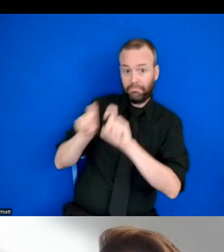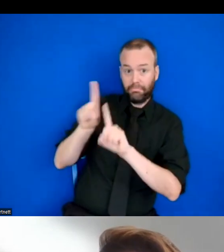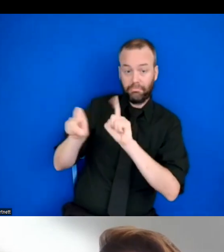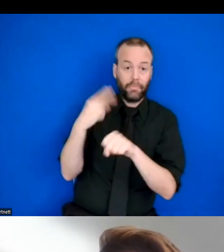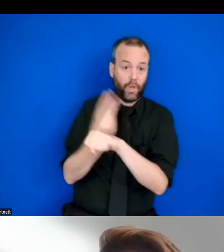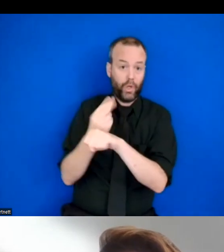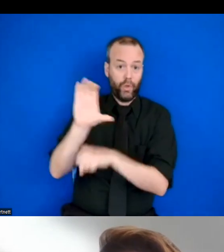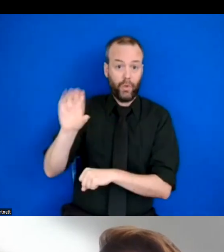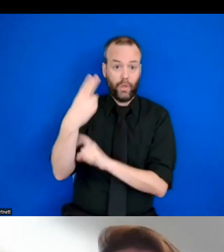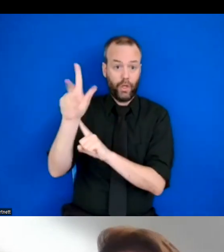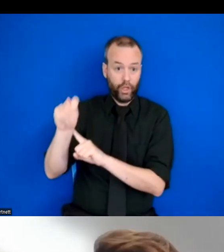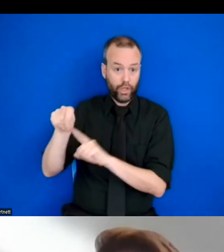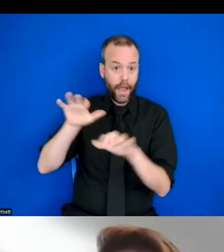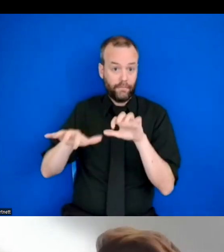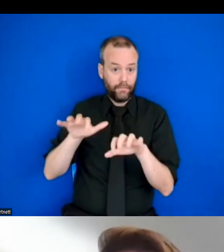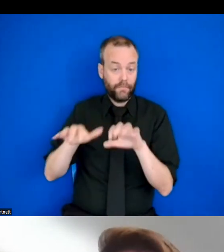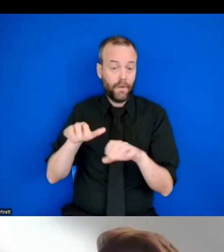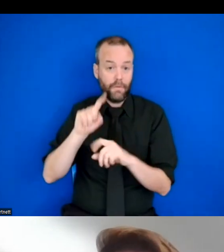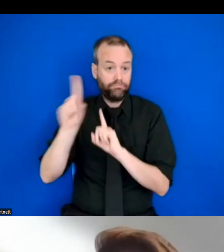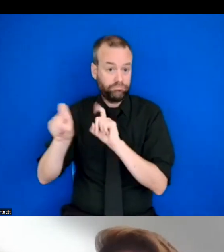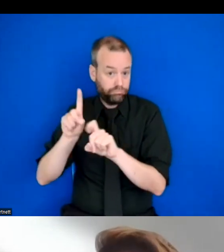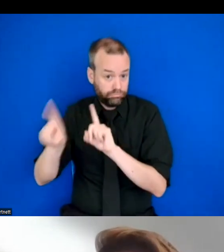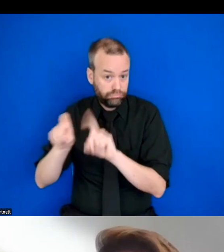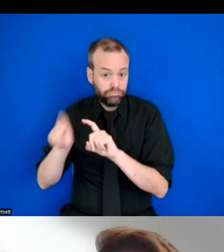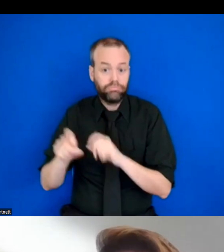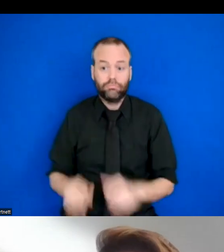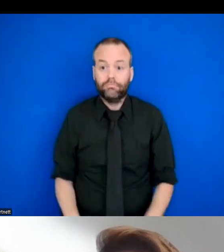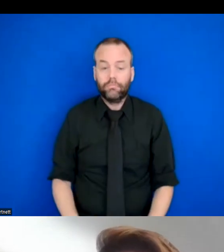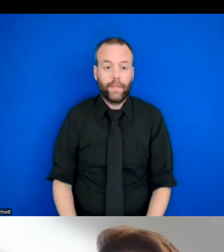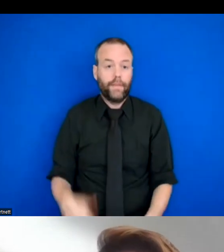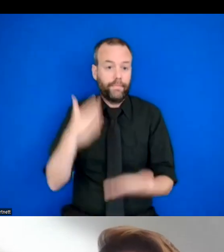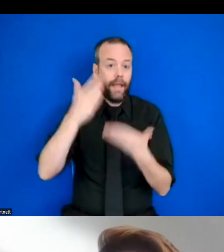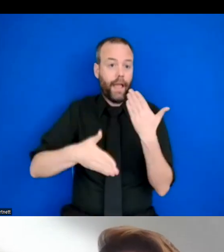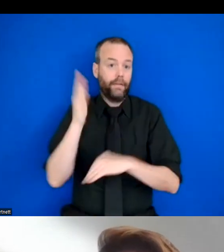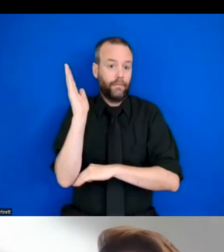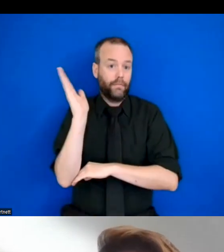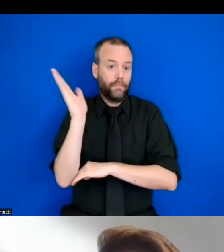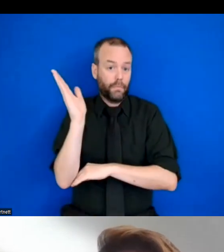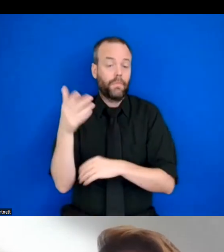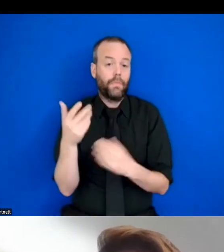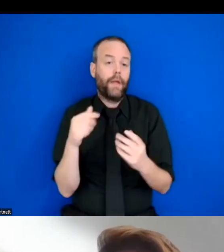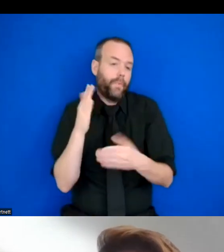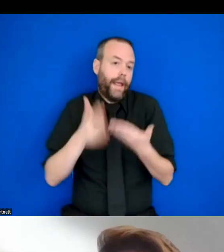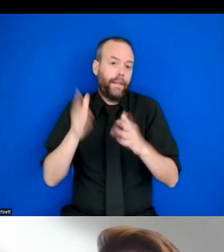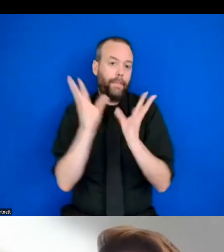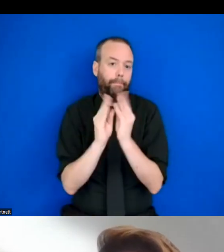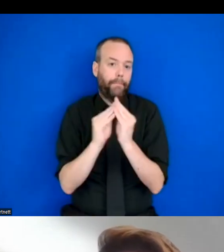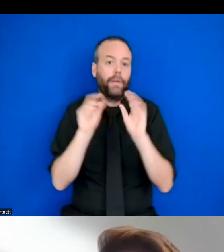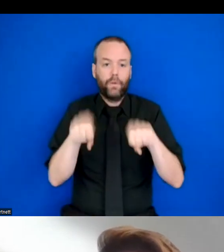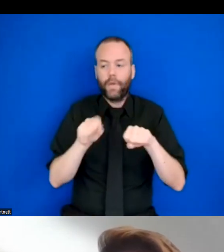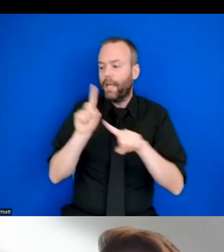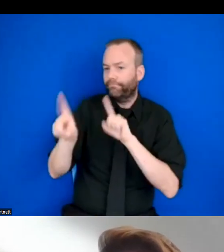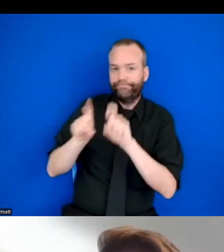and Rob can stick around, and then we'll have open Q&A for both presenters as we get toward the end of our time together.